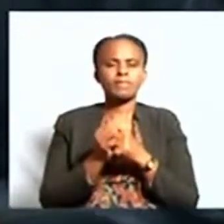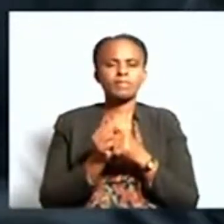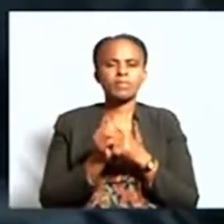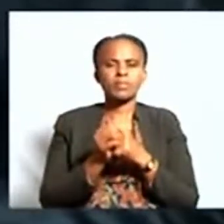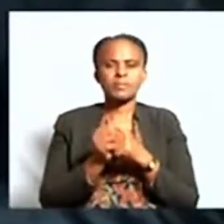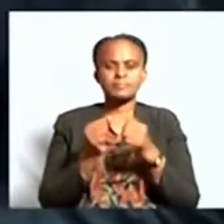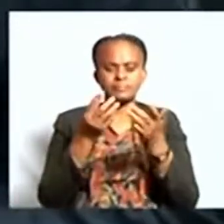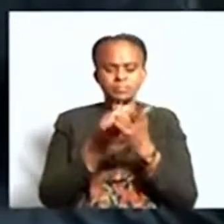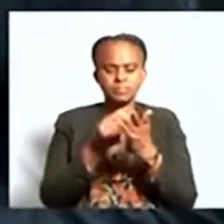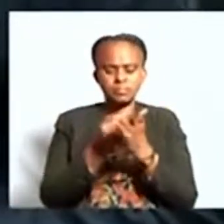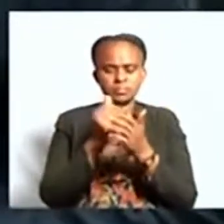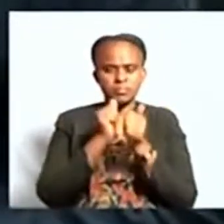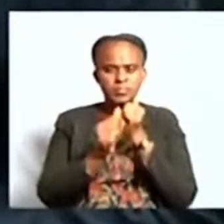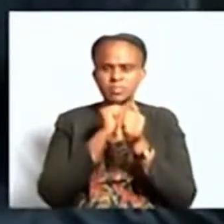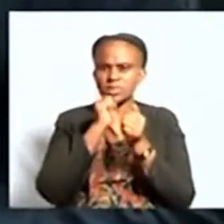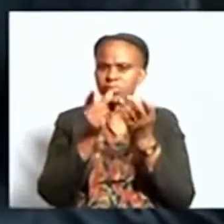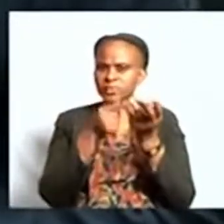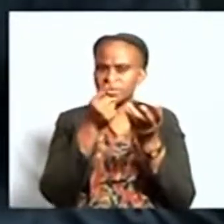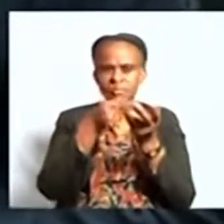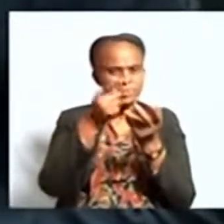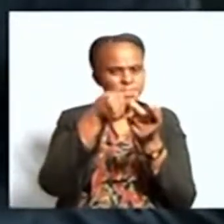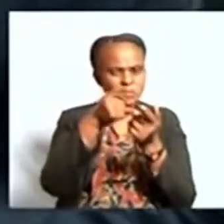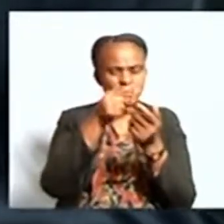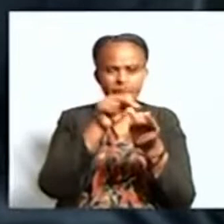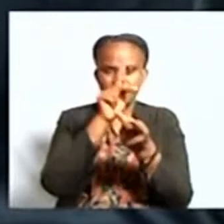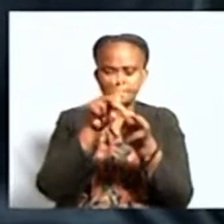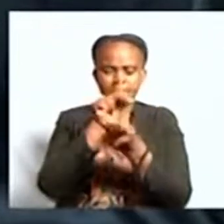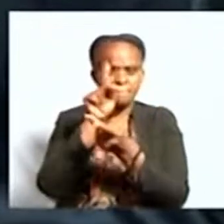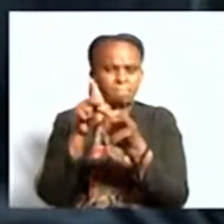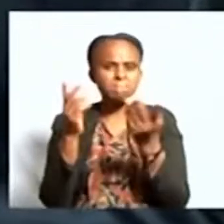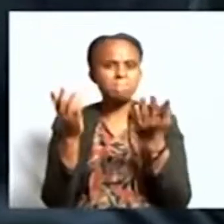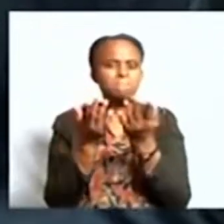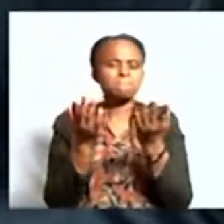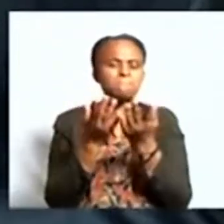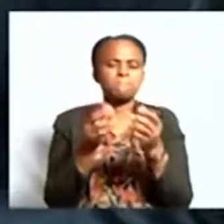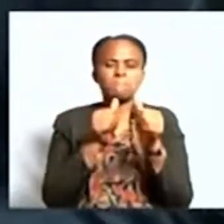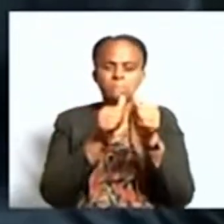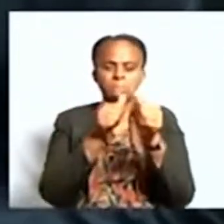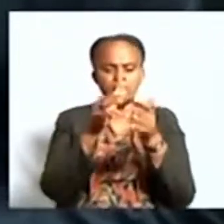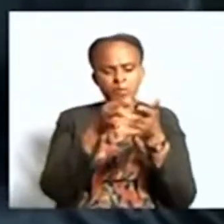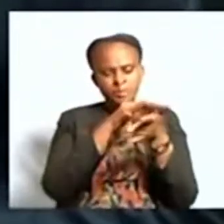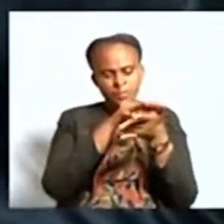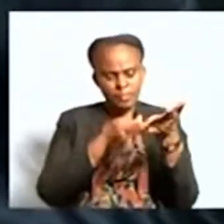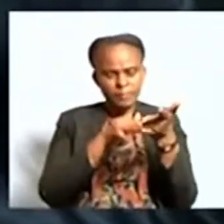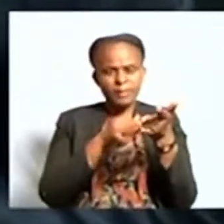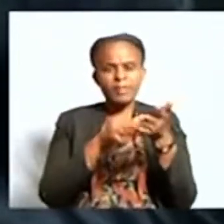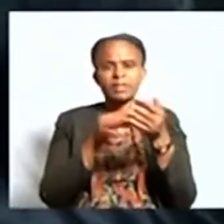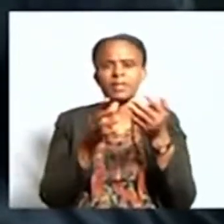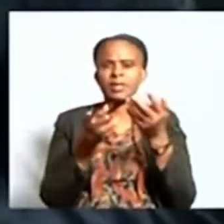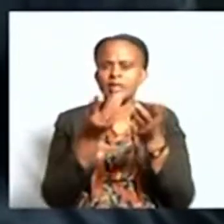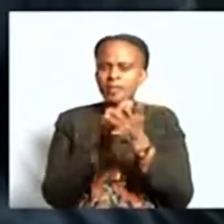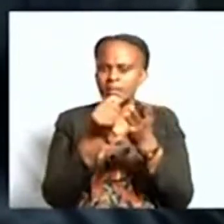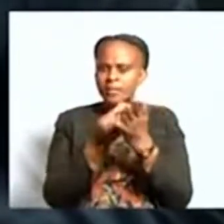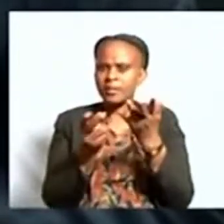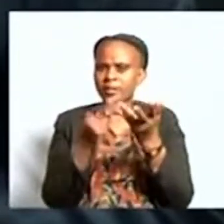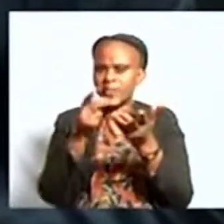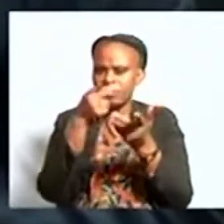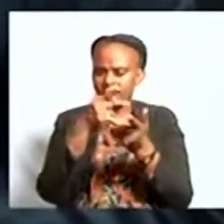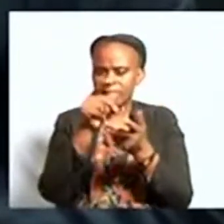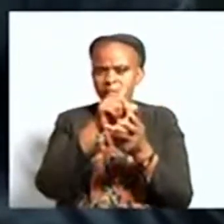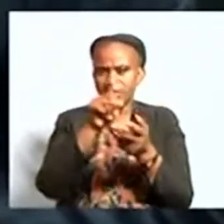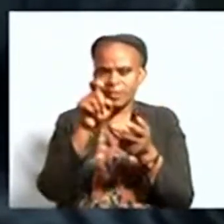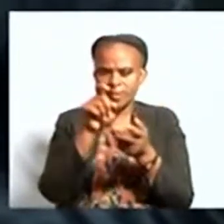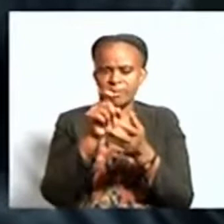amount that was unaccounted for, according to this table, the amount that was unaccounted for is